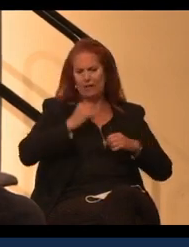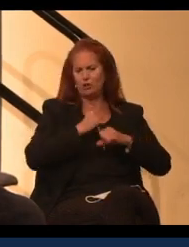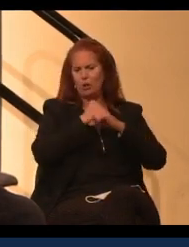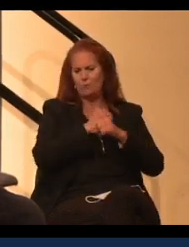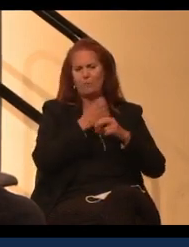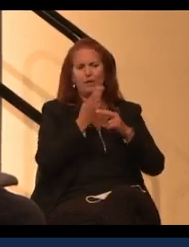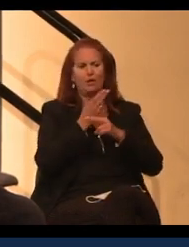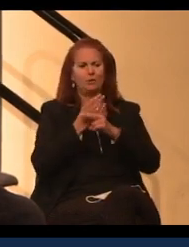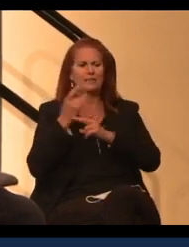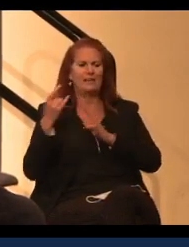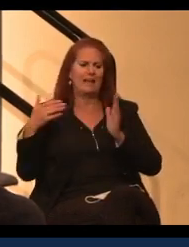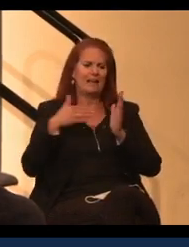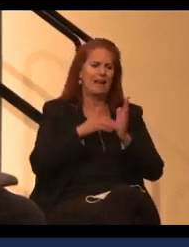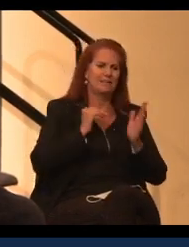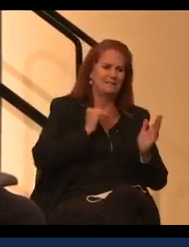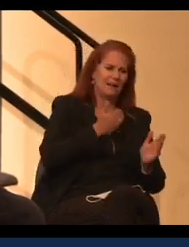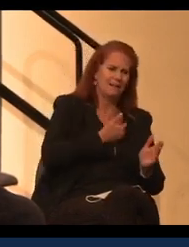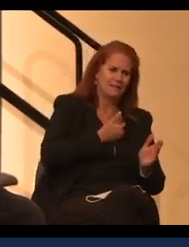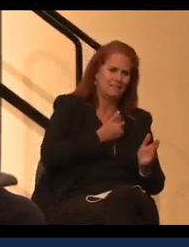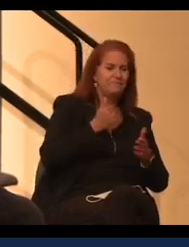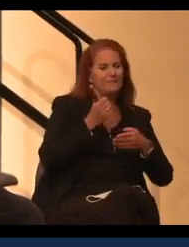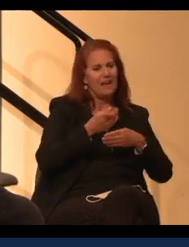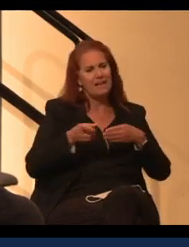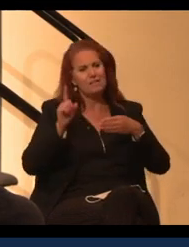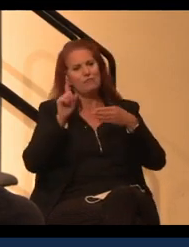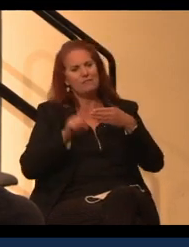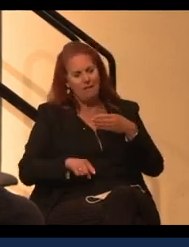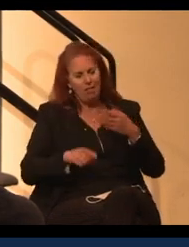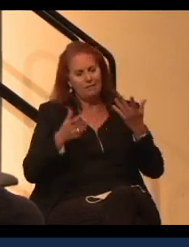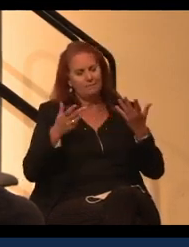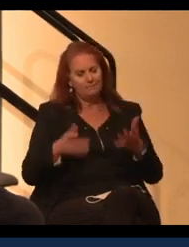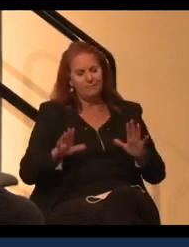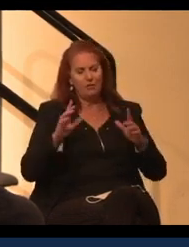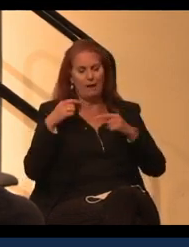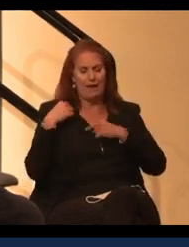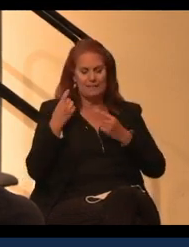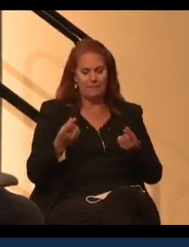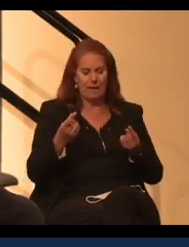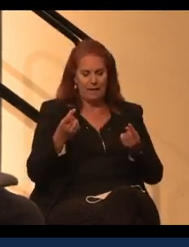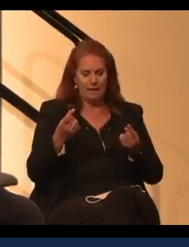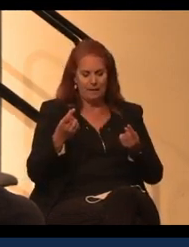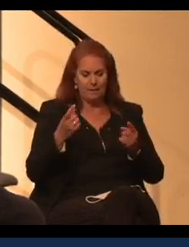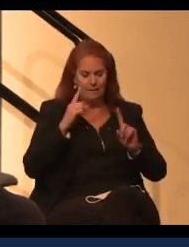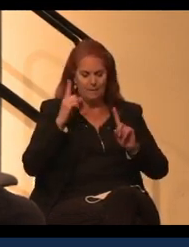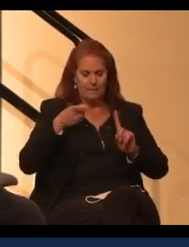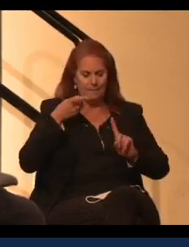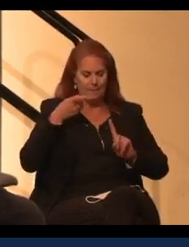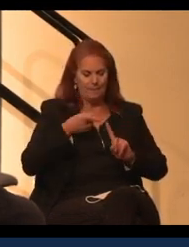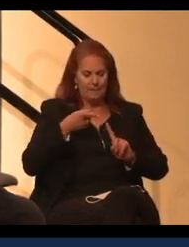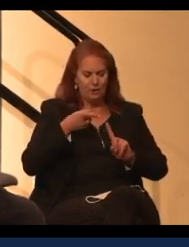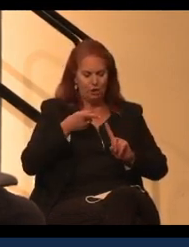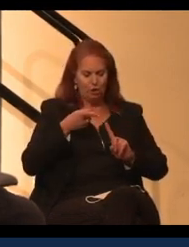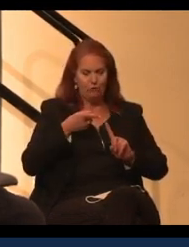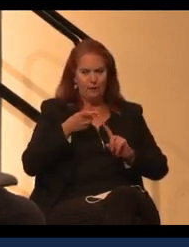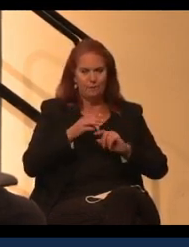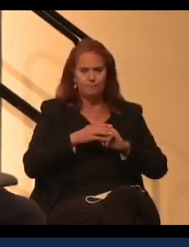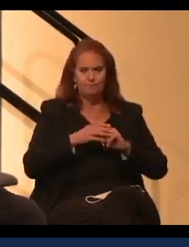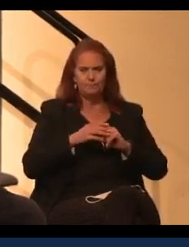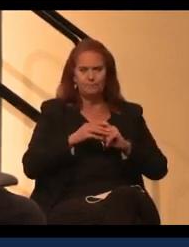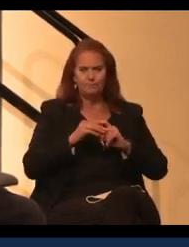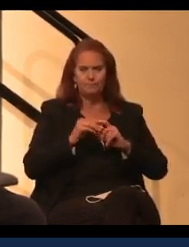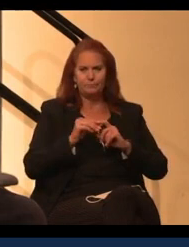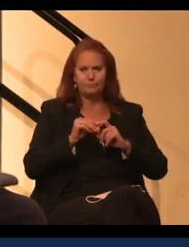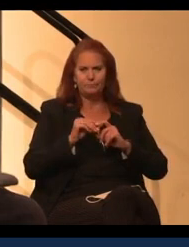security and using it against us. And as a result, there has been particular, I would